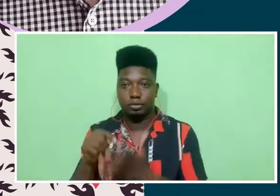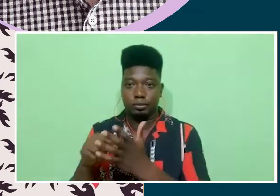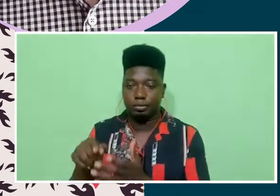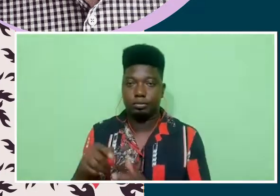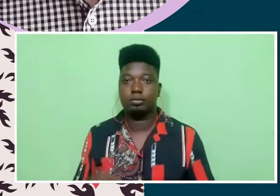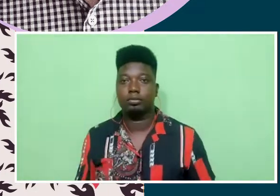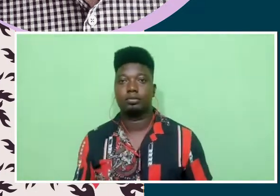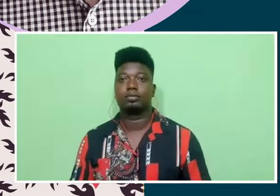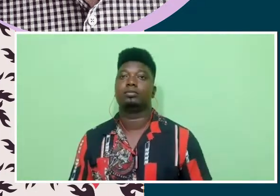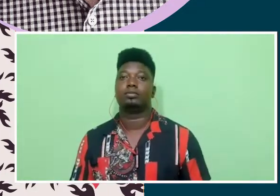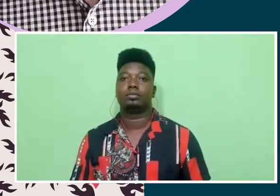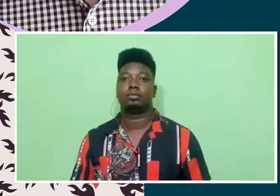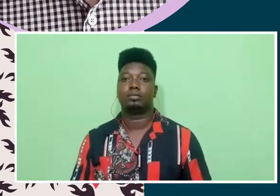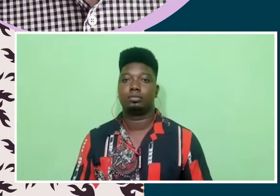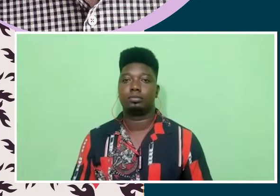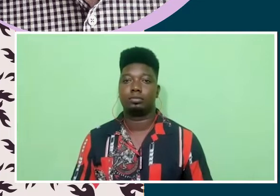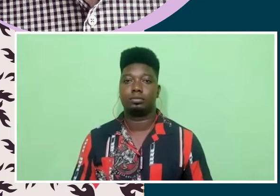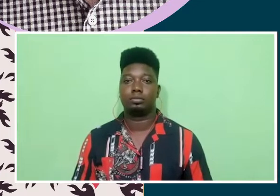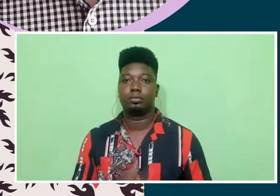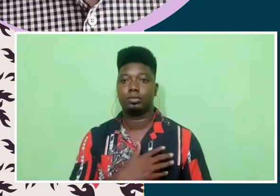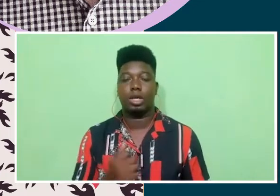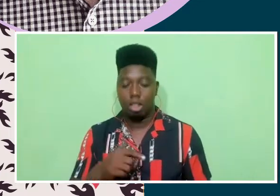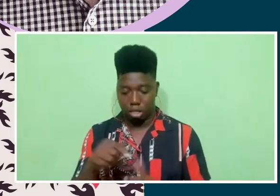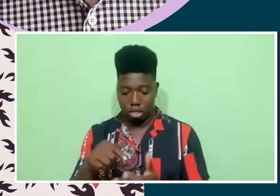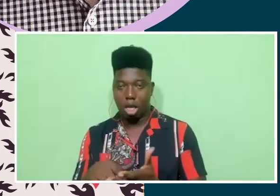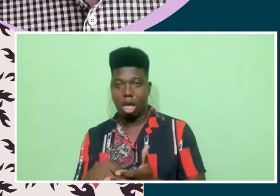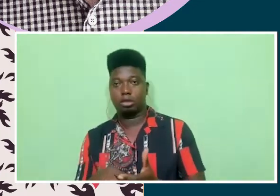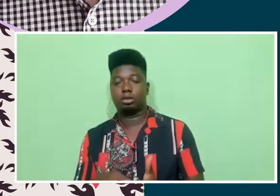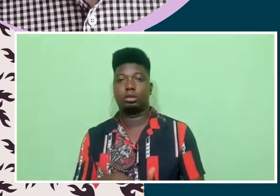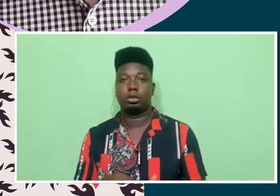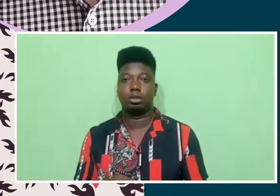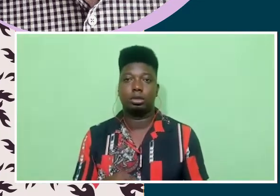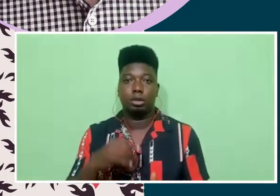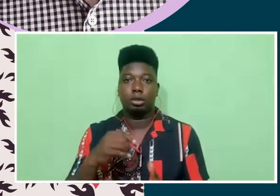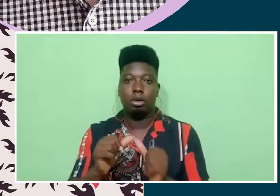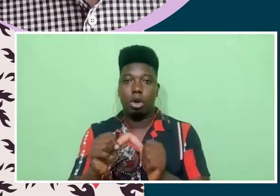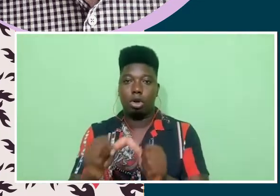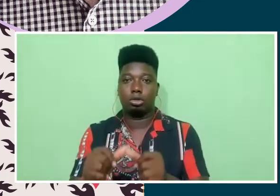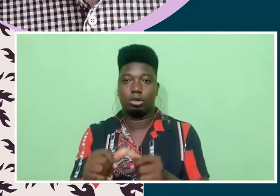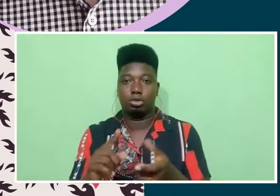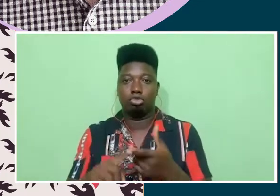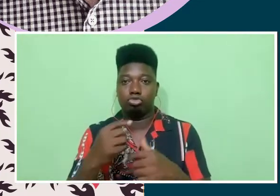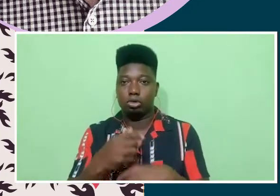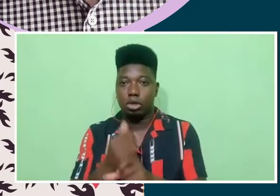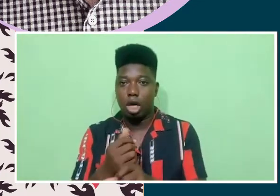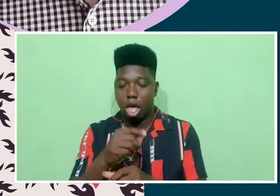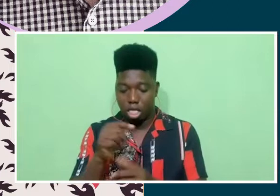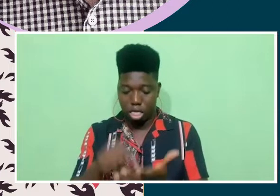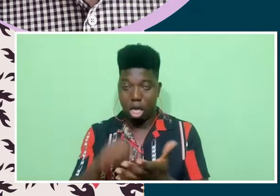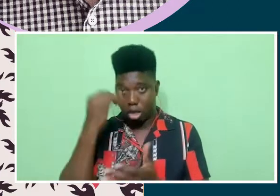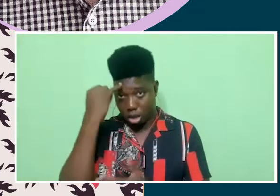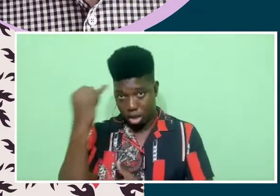very disposable in this era. So it continues to create this idea of men can be